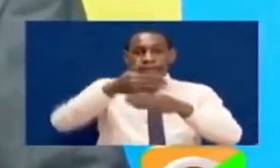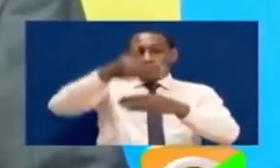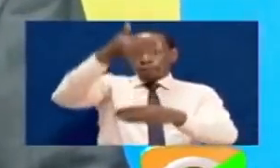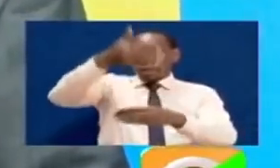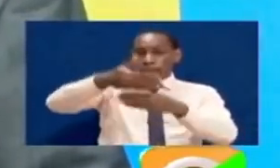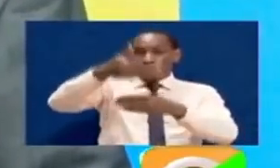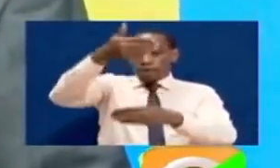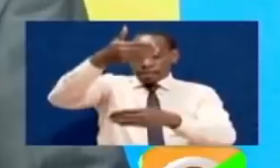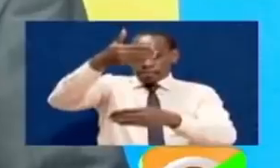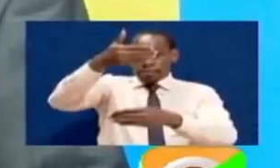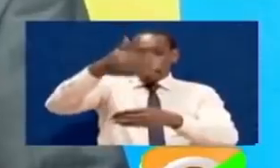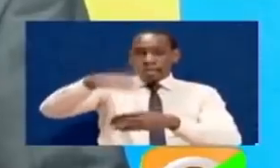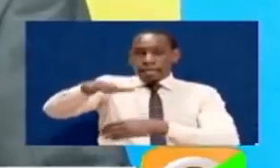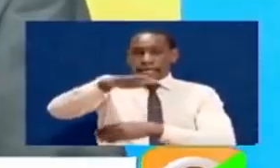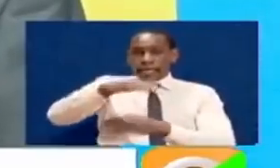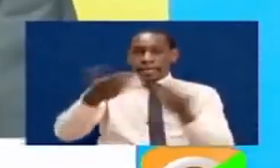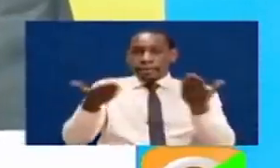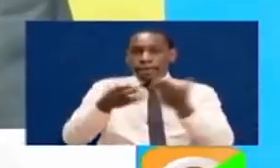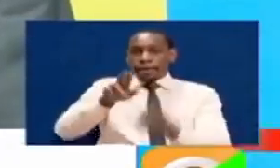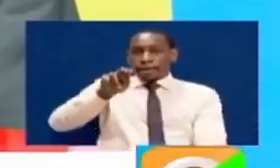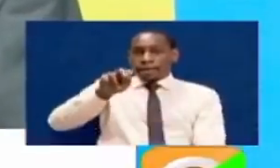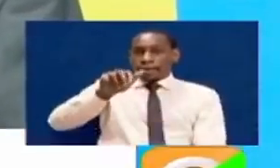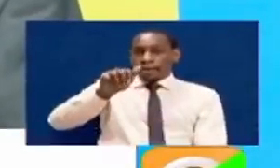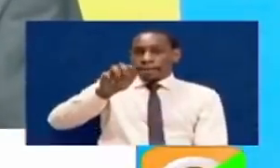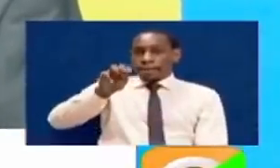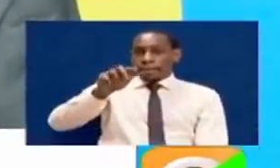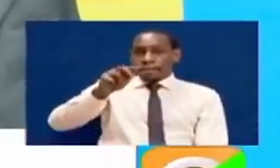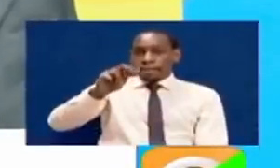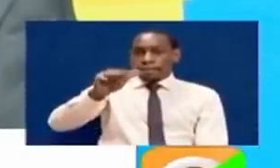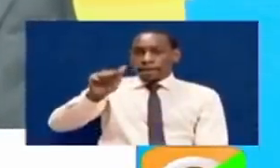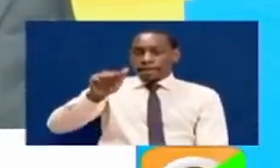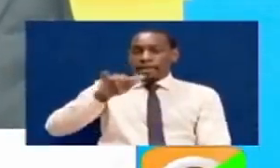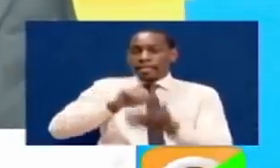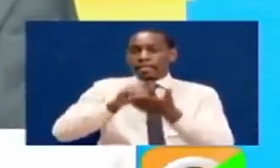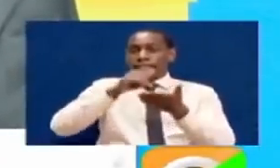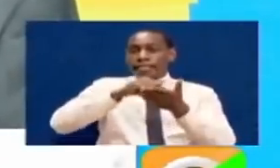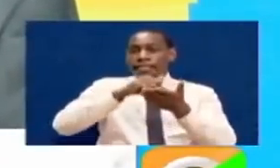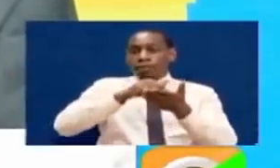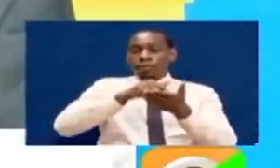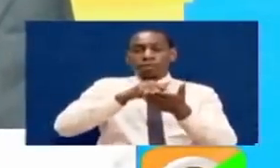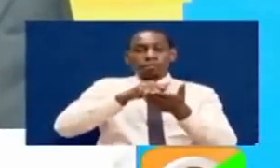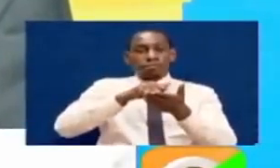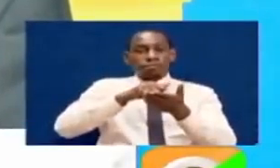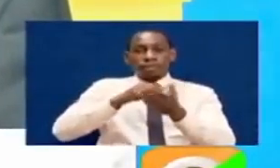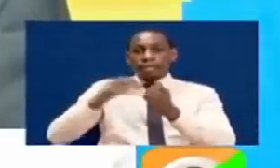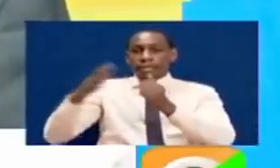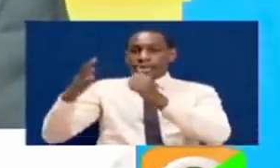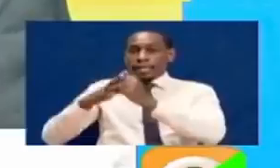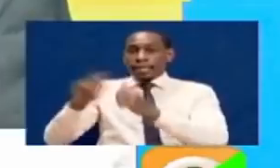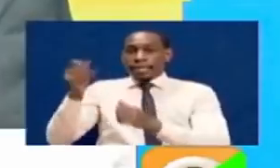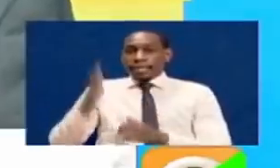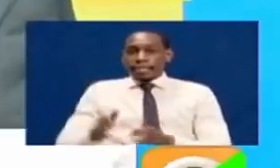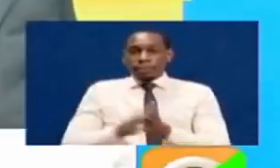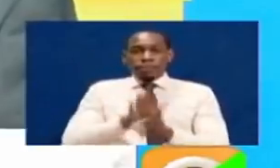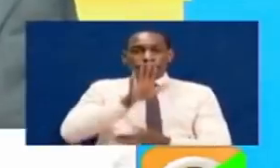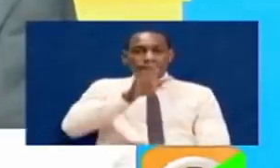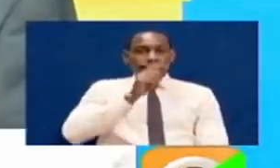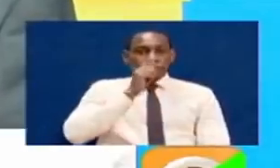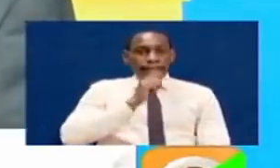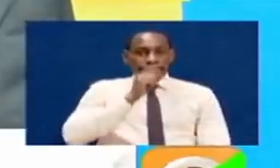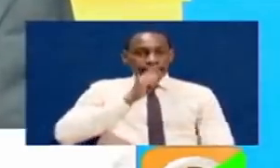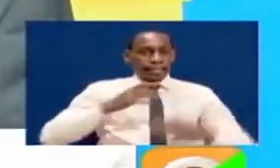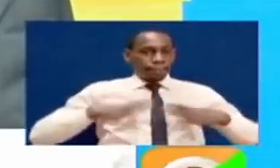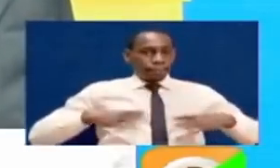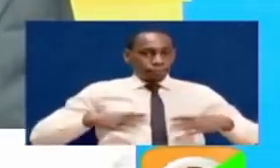border point in Namanga, which included 9 Kenyans and 5